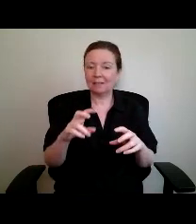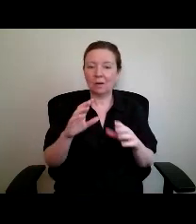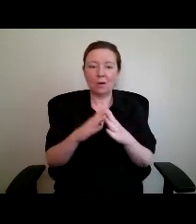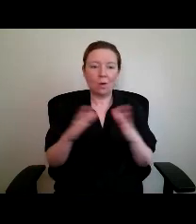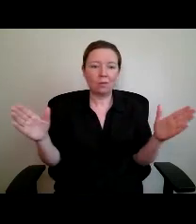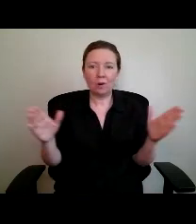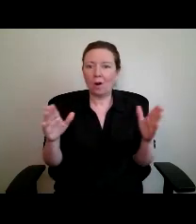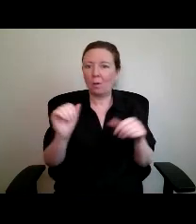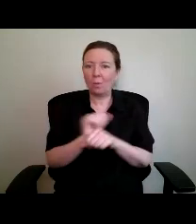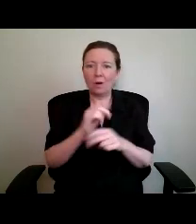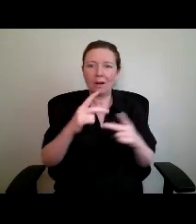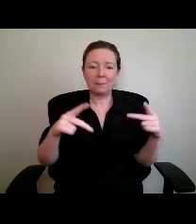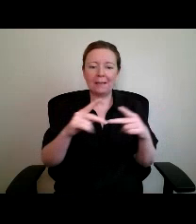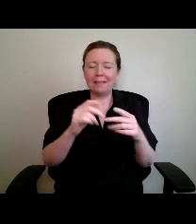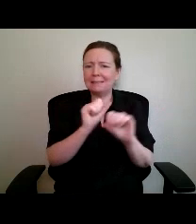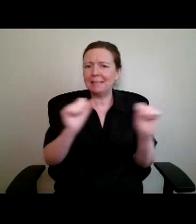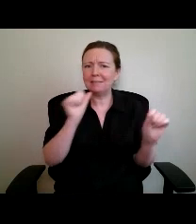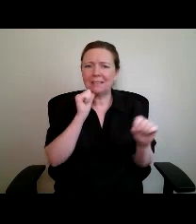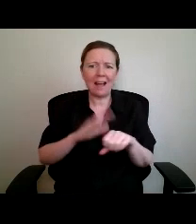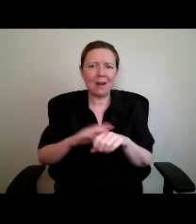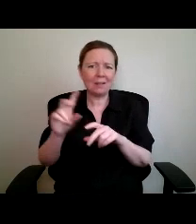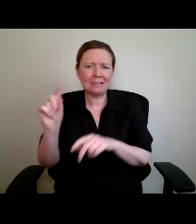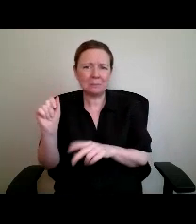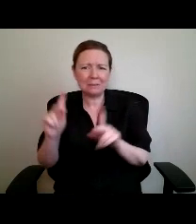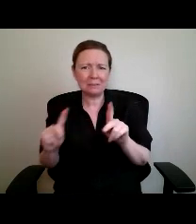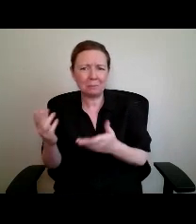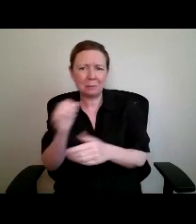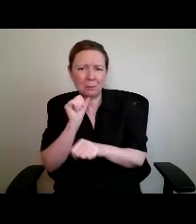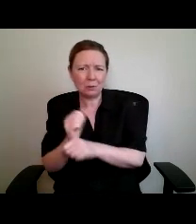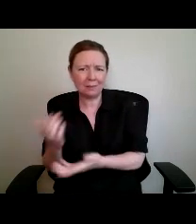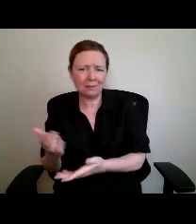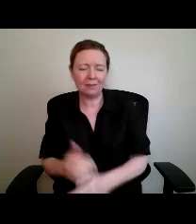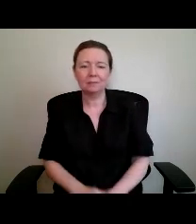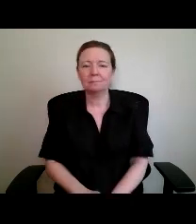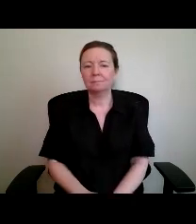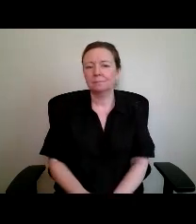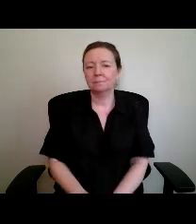safety, not on the disabilities of individual employees.